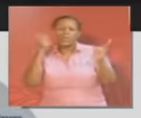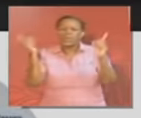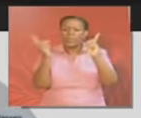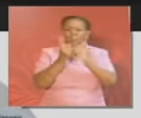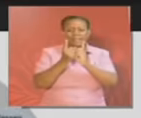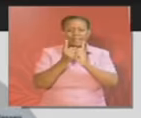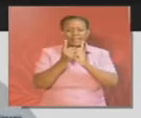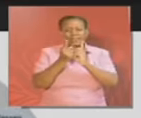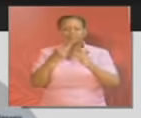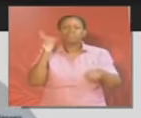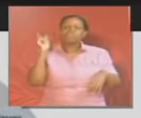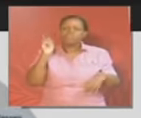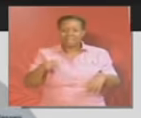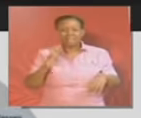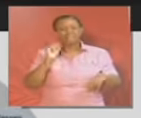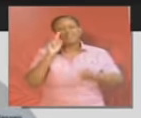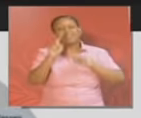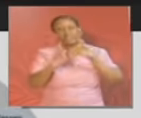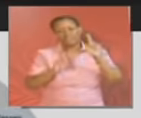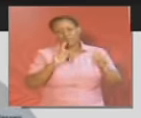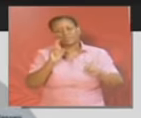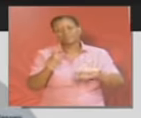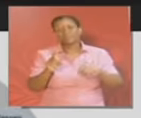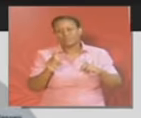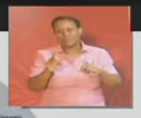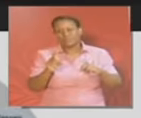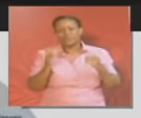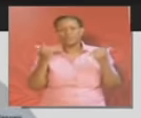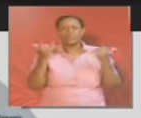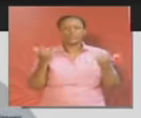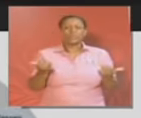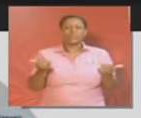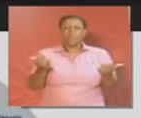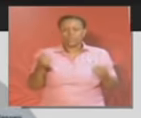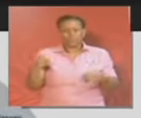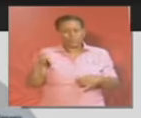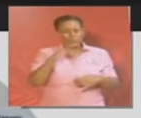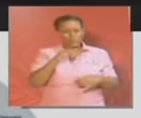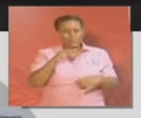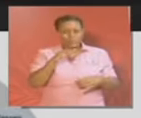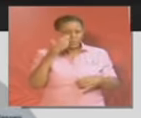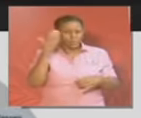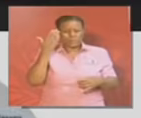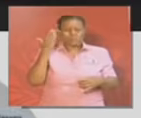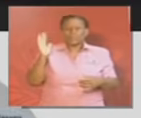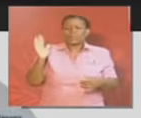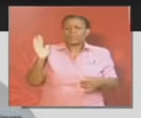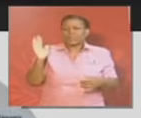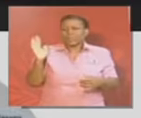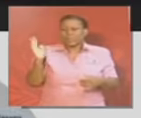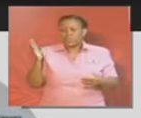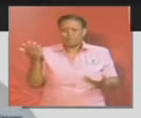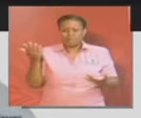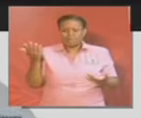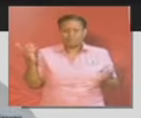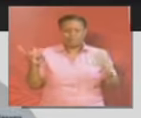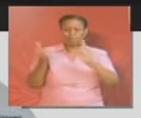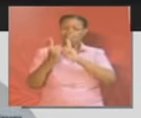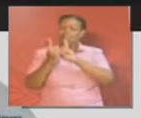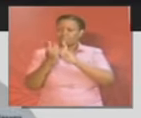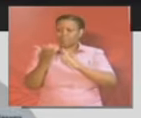available to you as an individual. You may not know where all of your unseen contacts may have